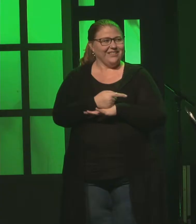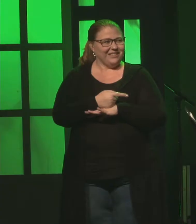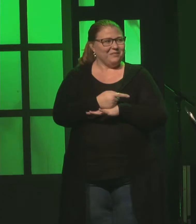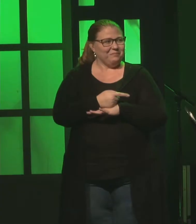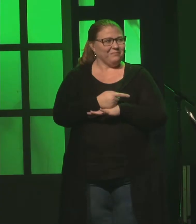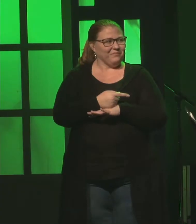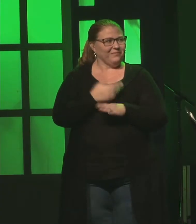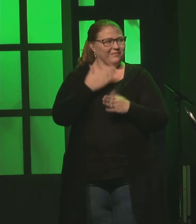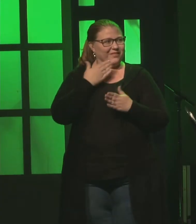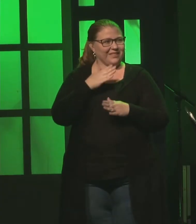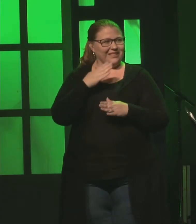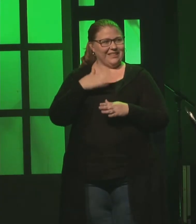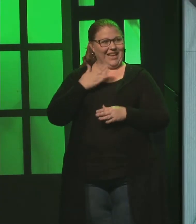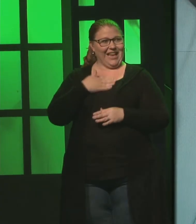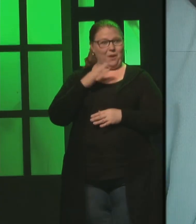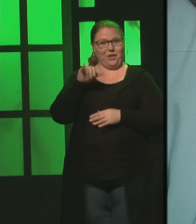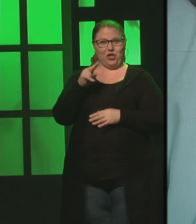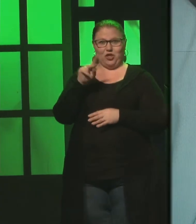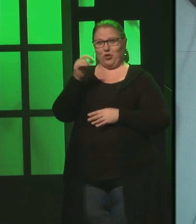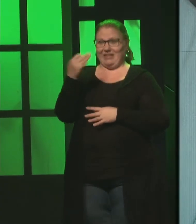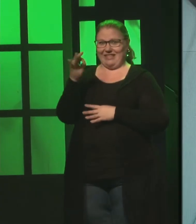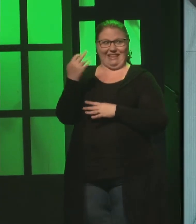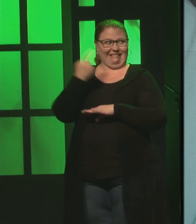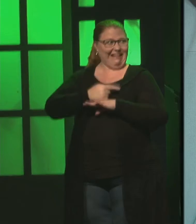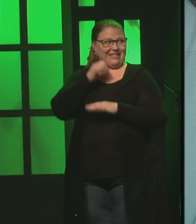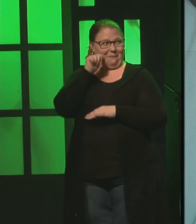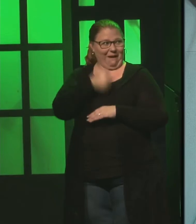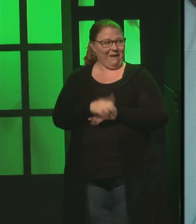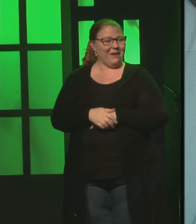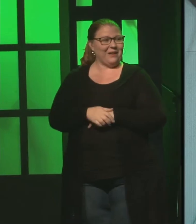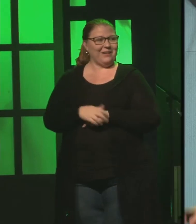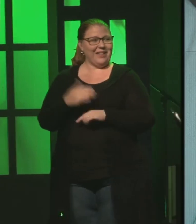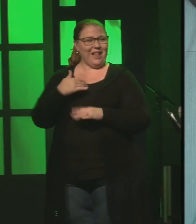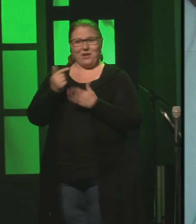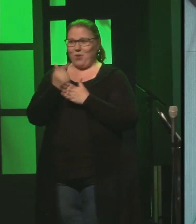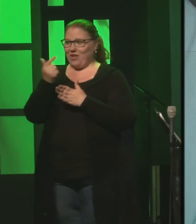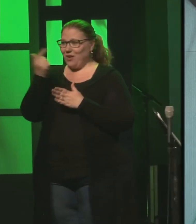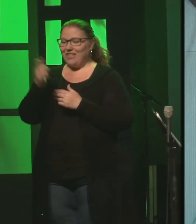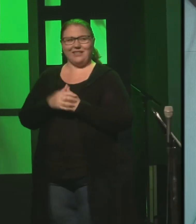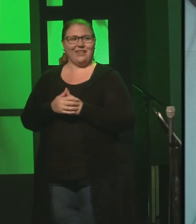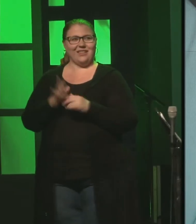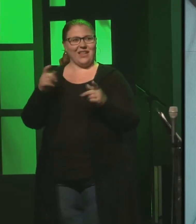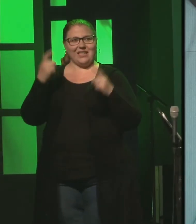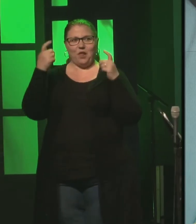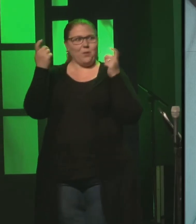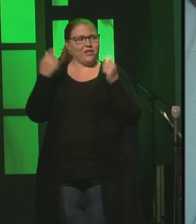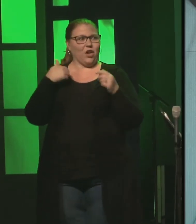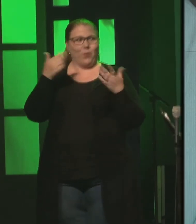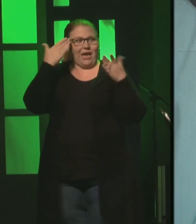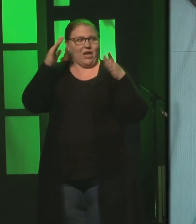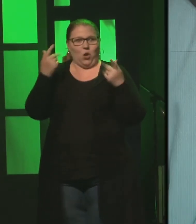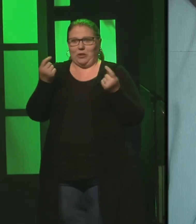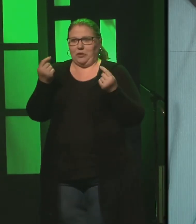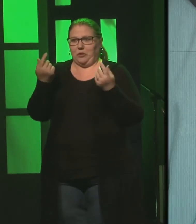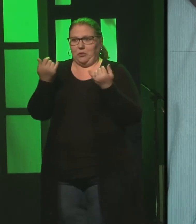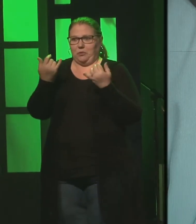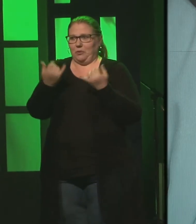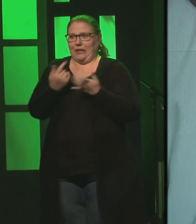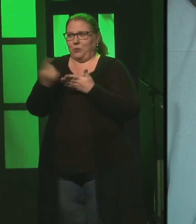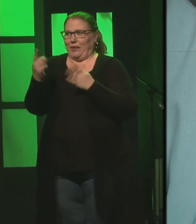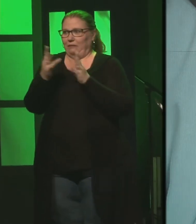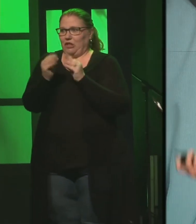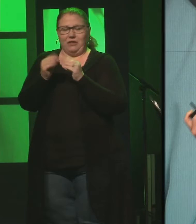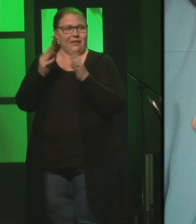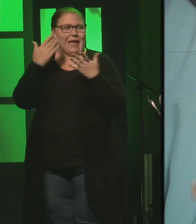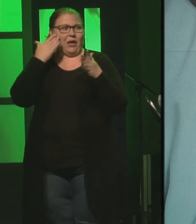good. Happy Juneteenth Day tomorrow. Happy graduation. It's like a celebration week. We didn't know what to do with this service, quite honestly.